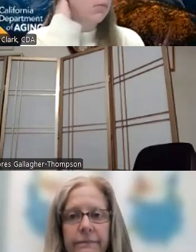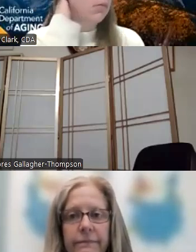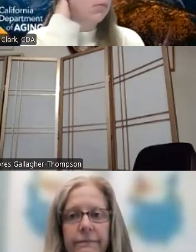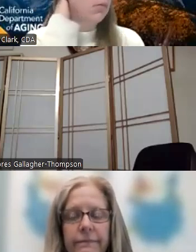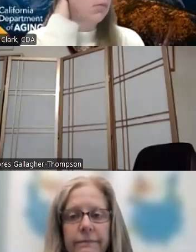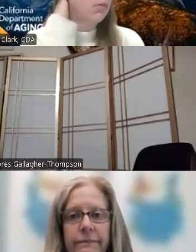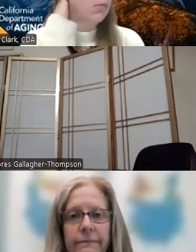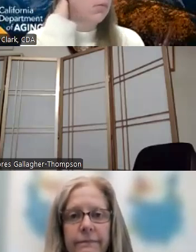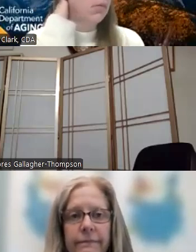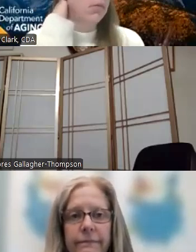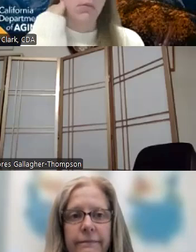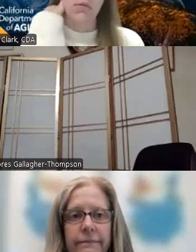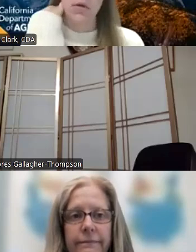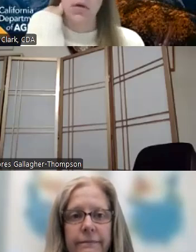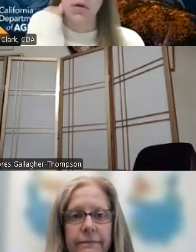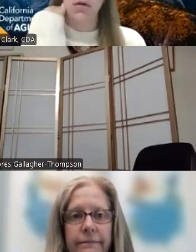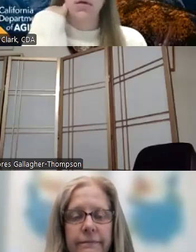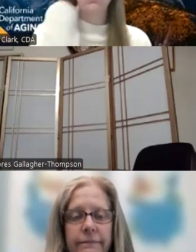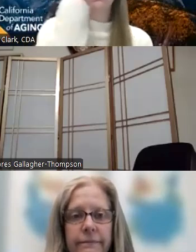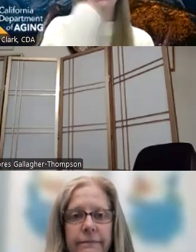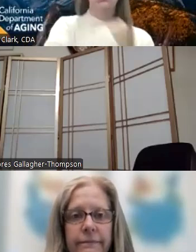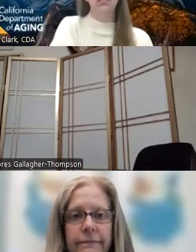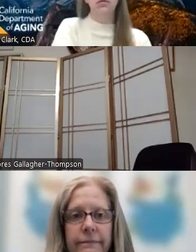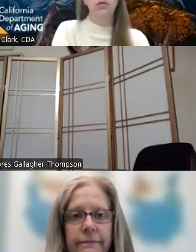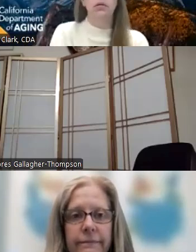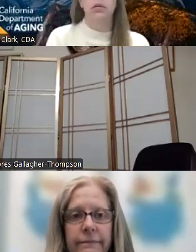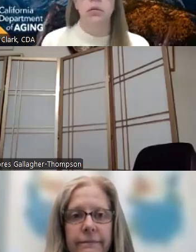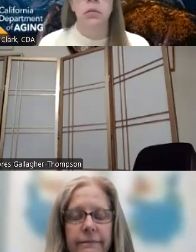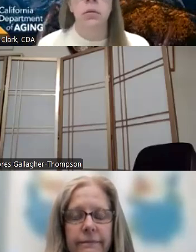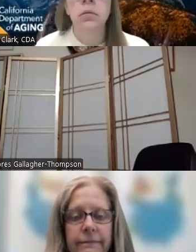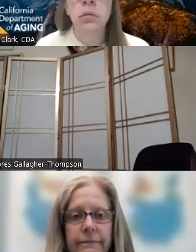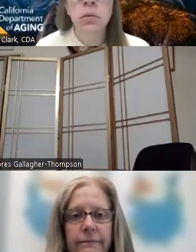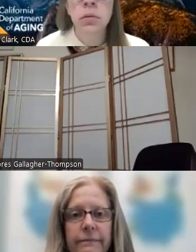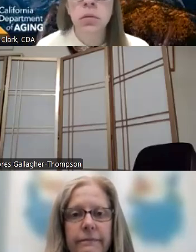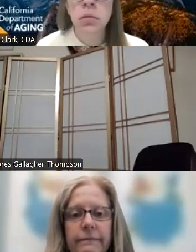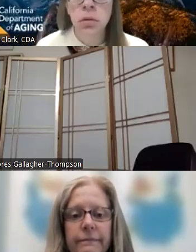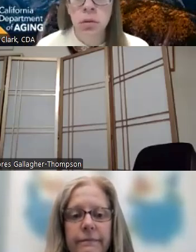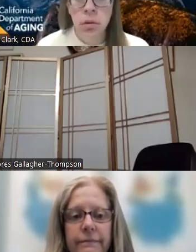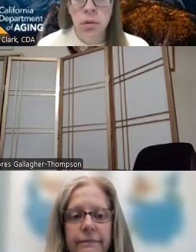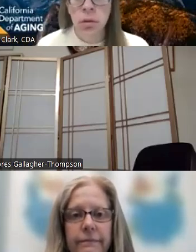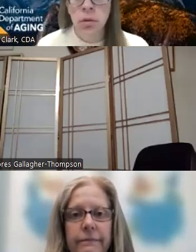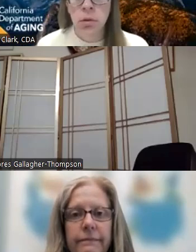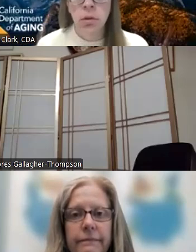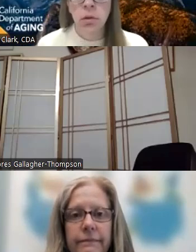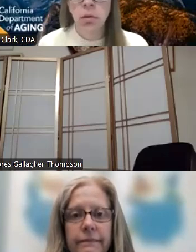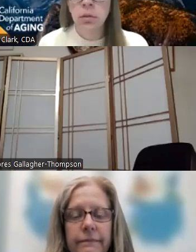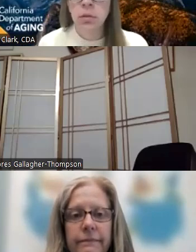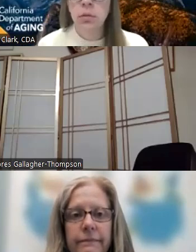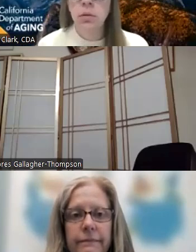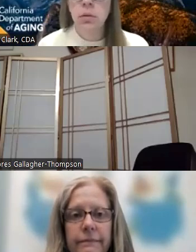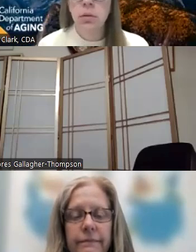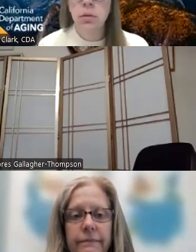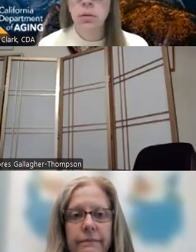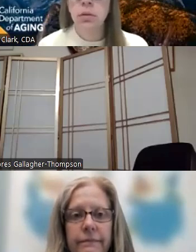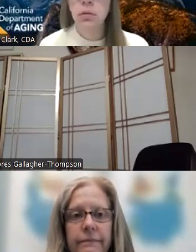previously, th we've just started expanding those over the past 5 years significantly. As a matter of fact, we had a huge